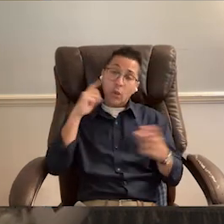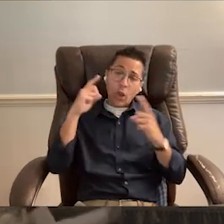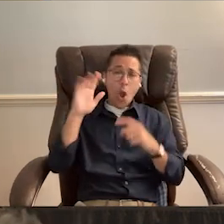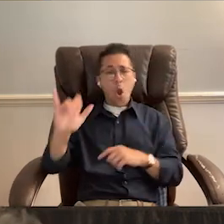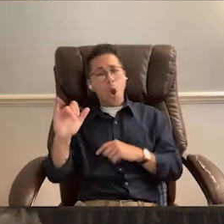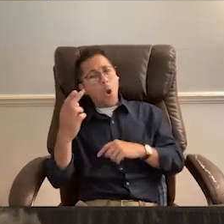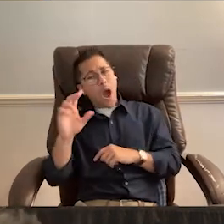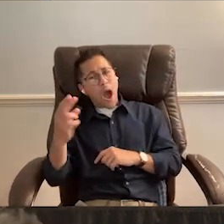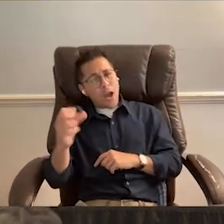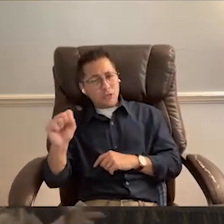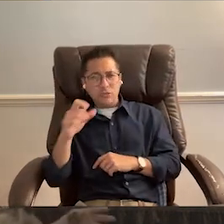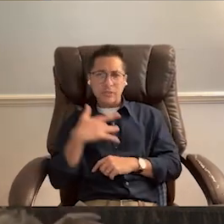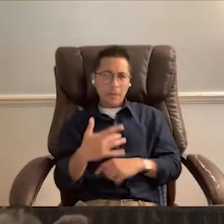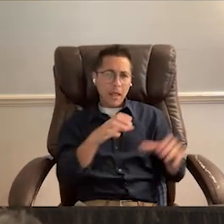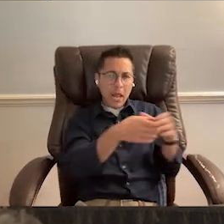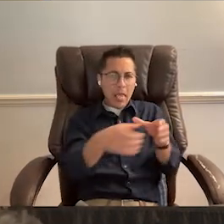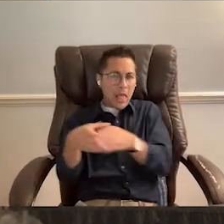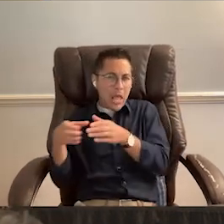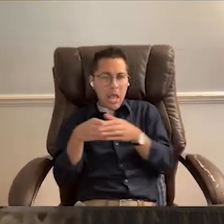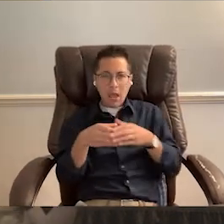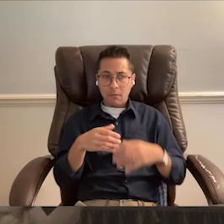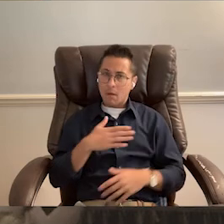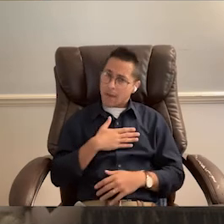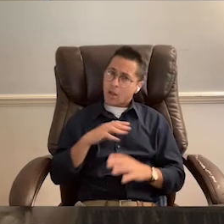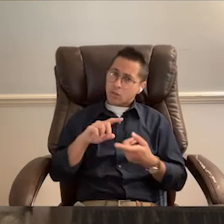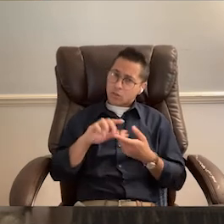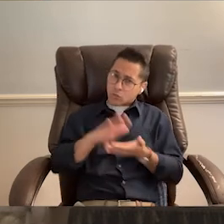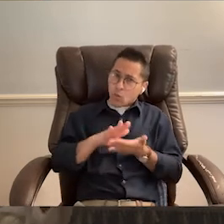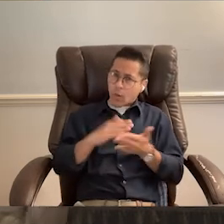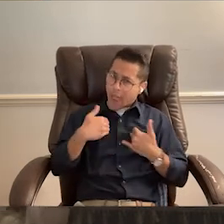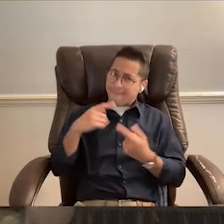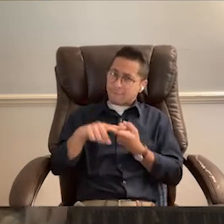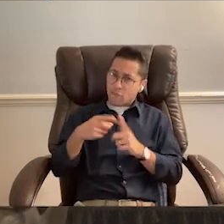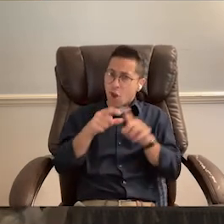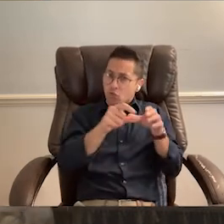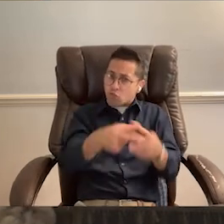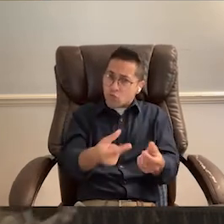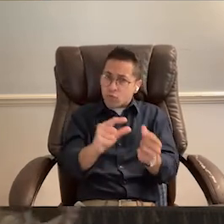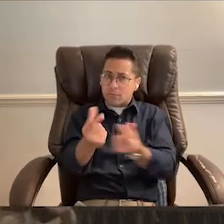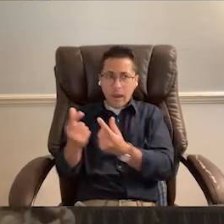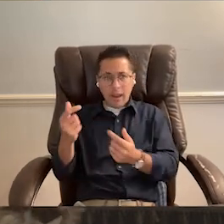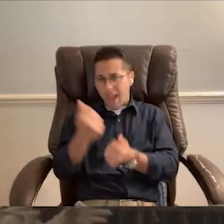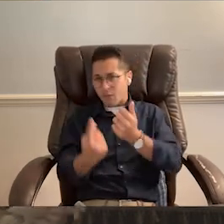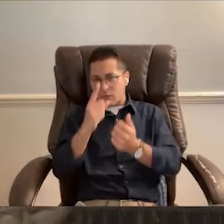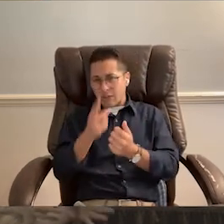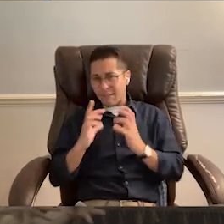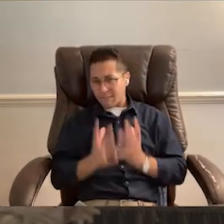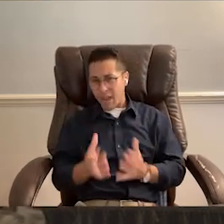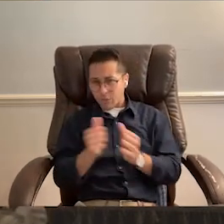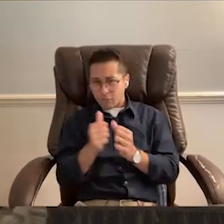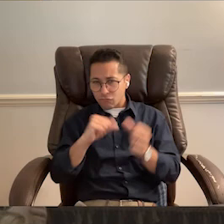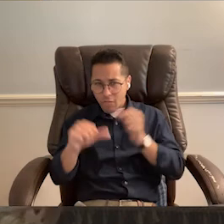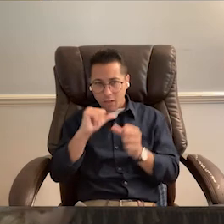is a lot more open, and you hear that high schools, and you think of cliques. My school, we have